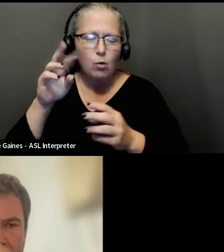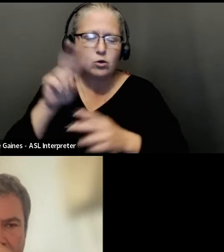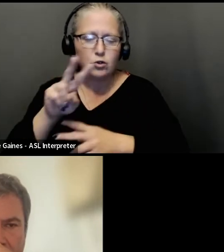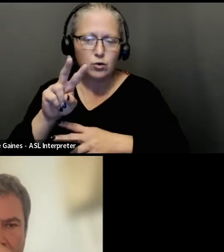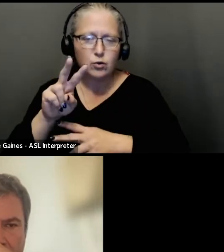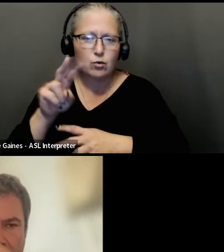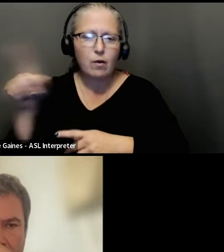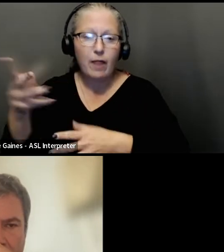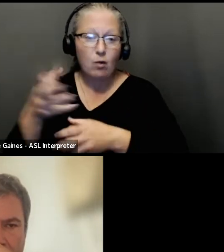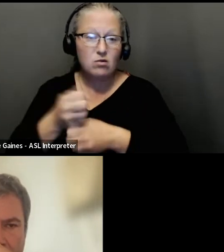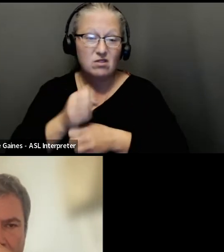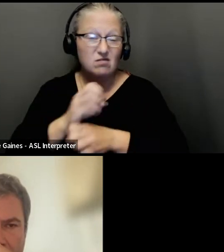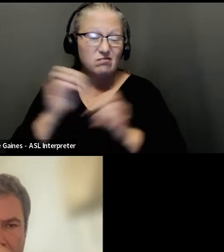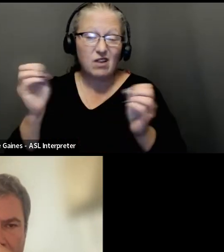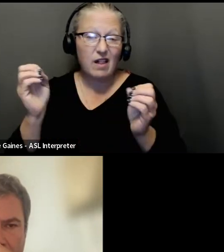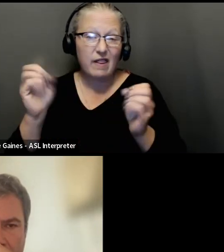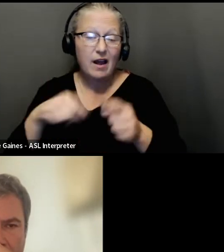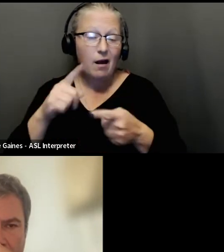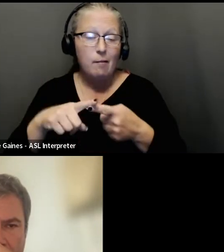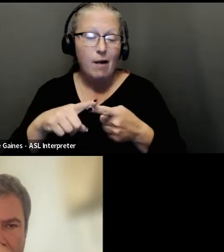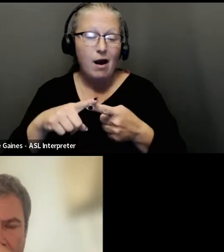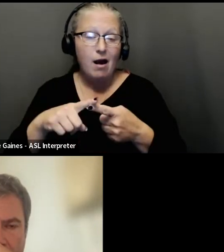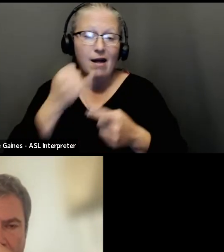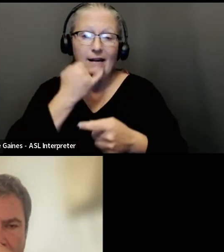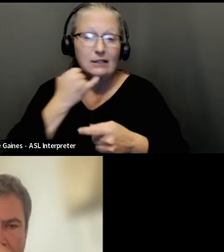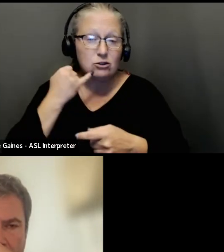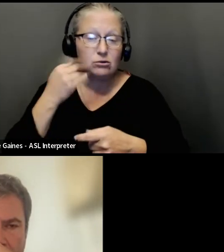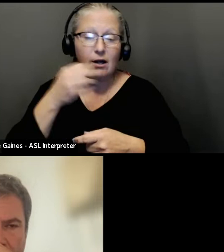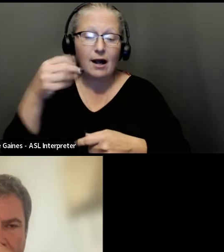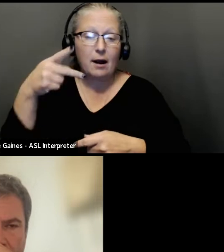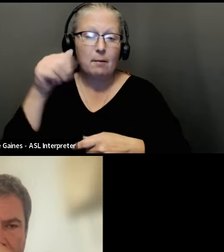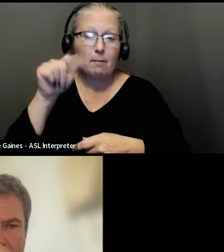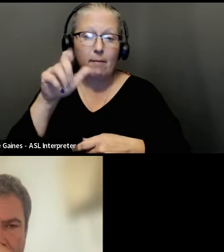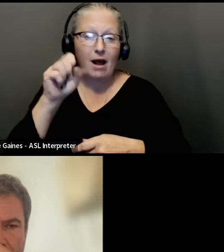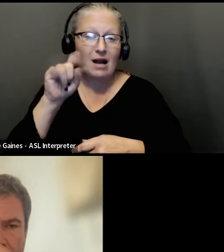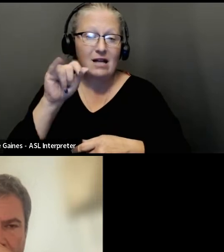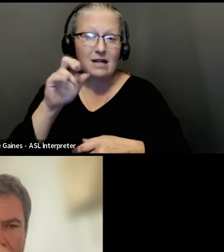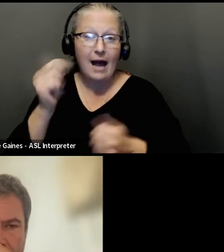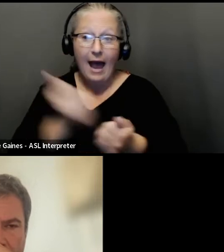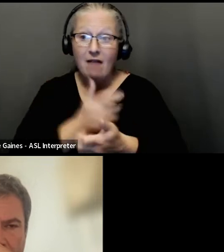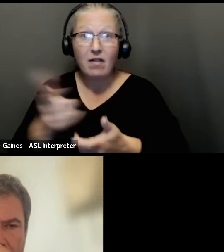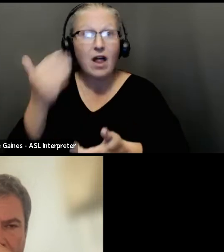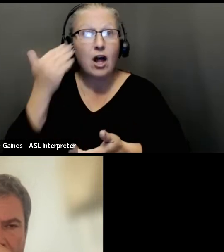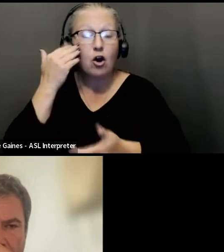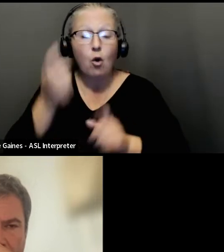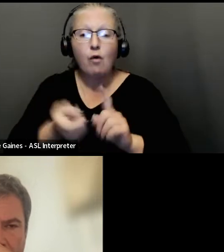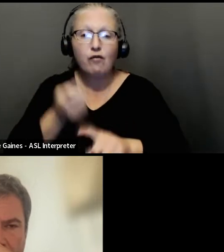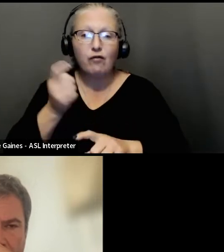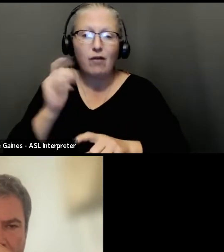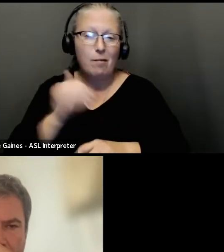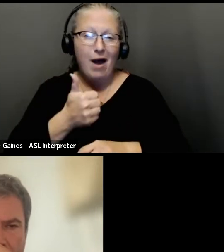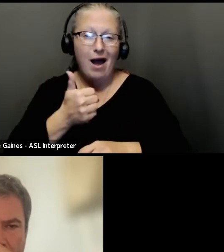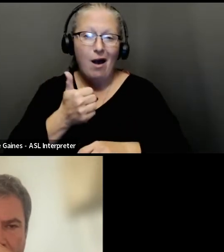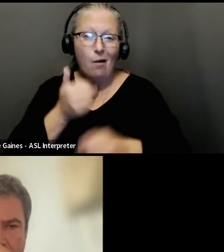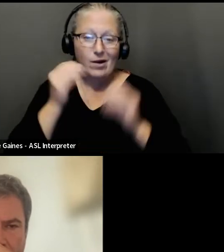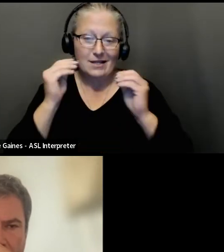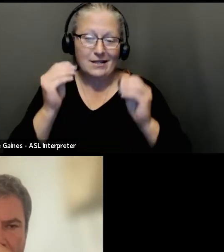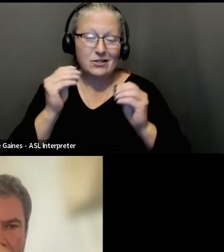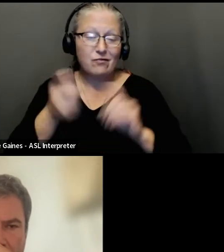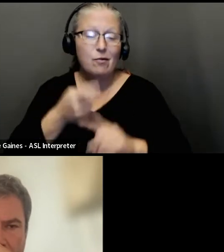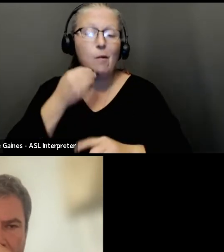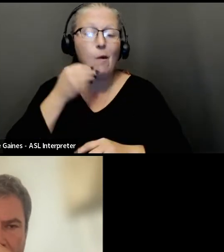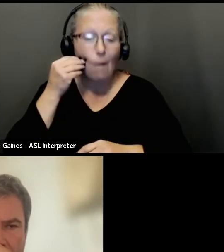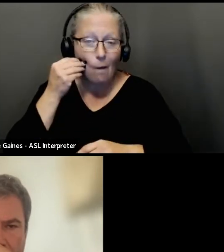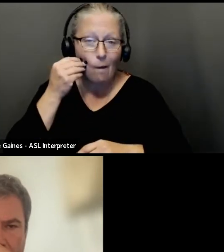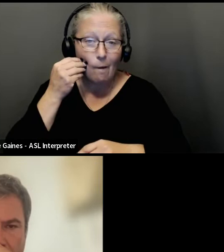they received nothing about Israel and Palestine. Everything they know about it has come from our direct teaching at home,